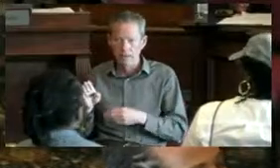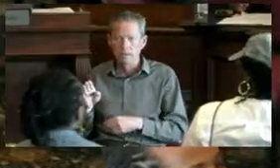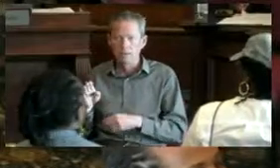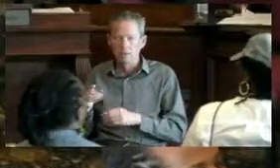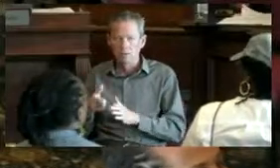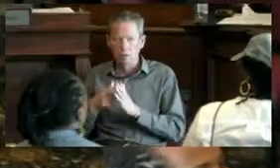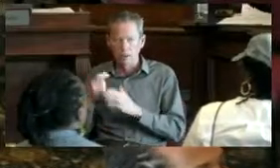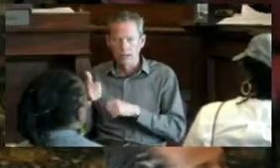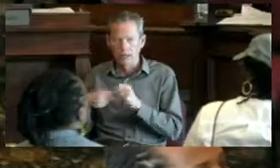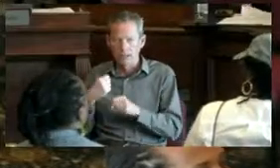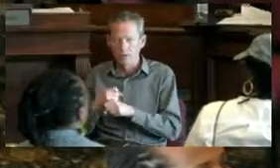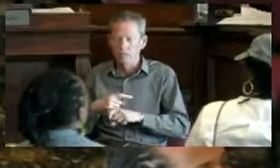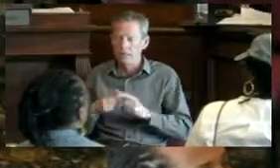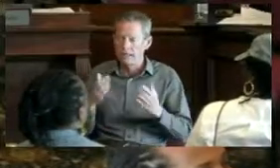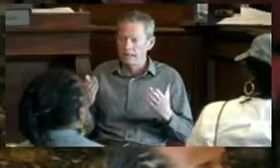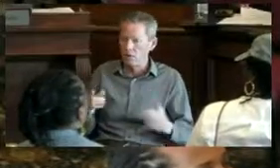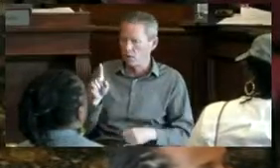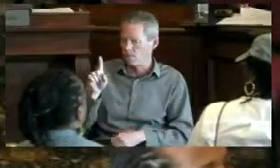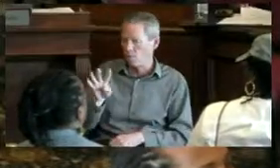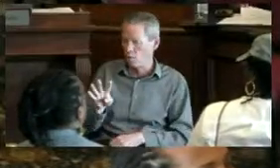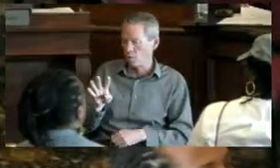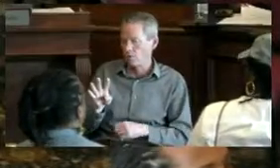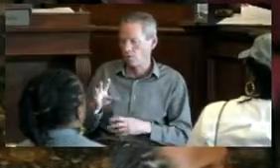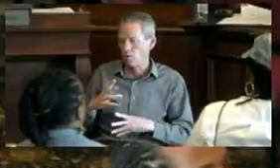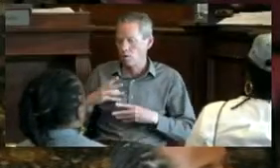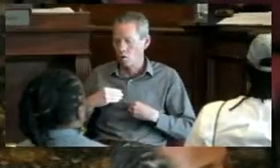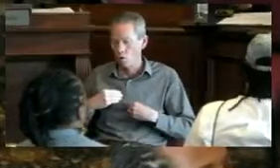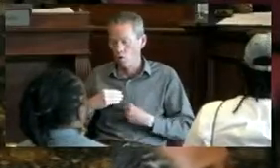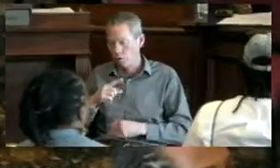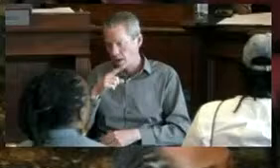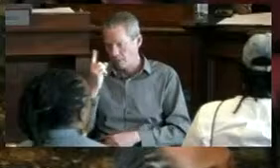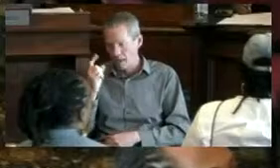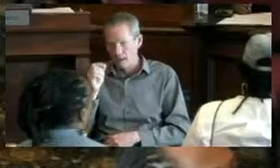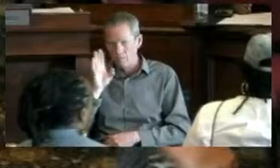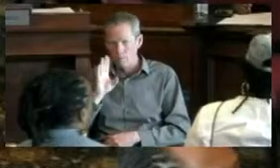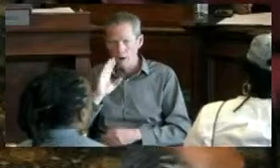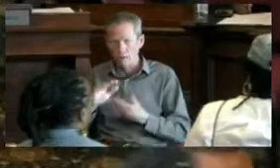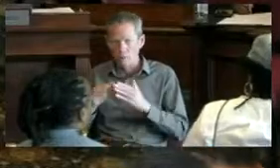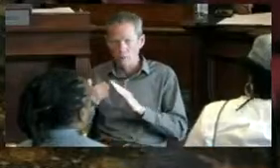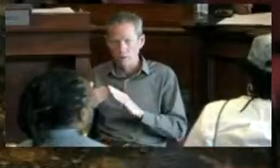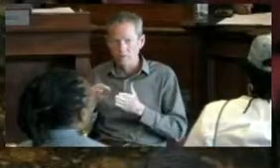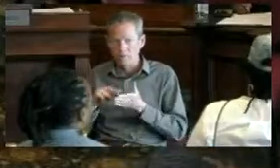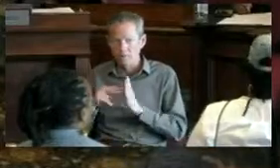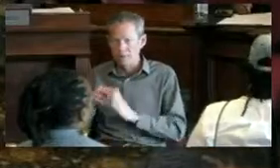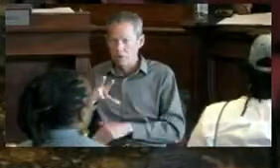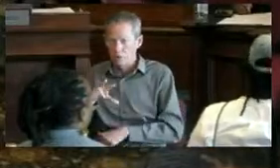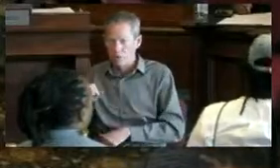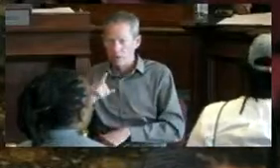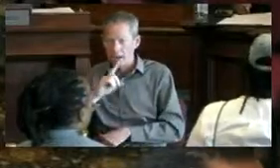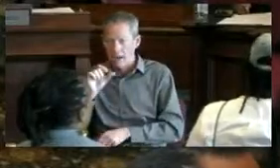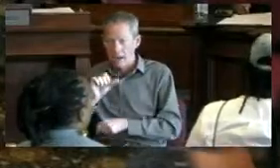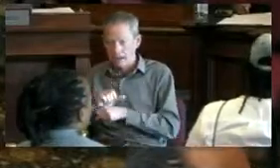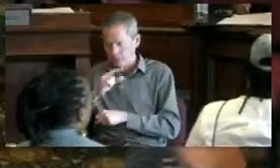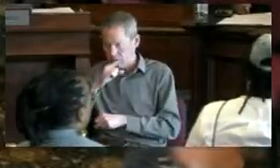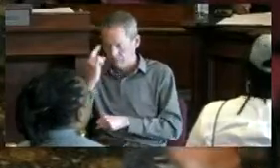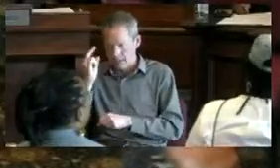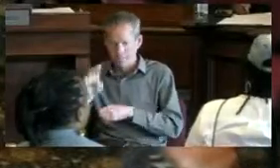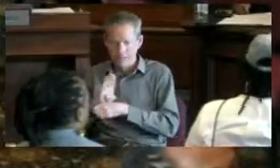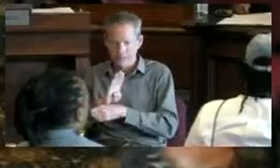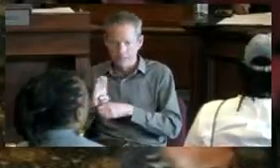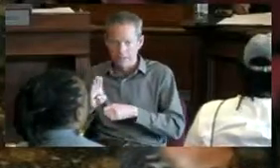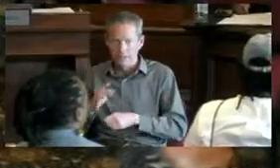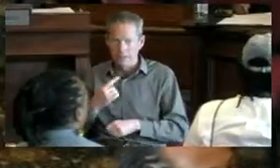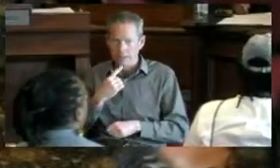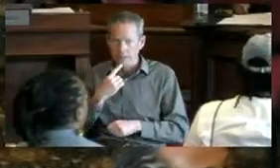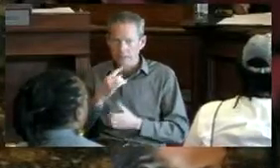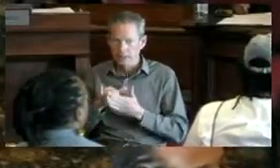our dispensaries are owned by black and brown communities. And 30 of them are actually by black businesses. So